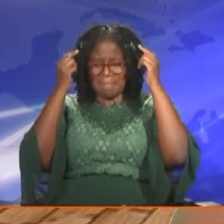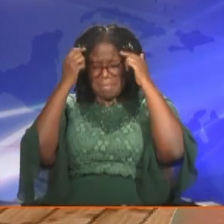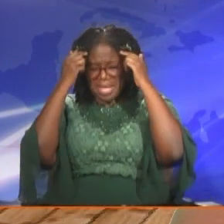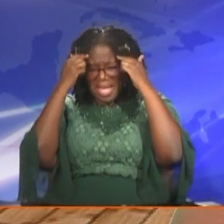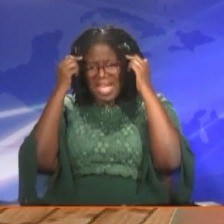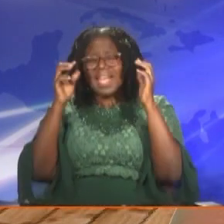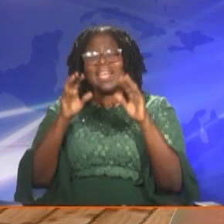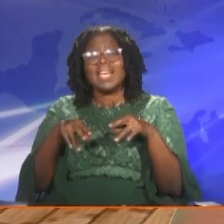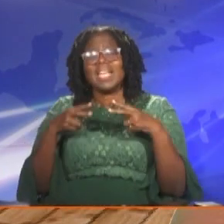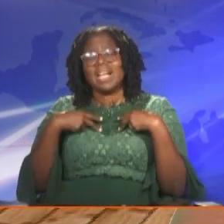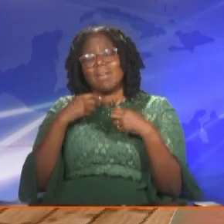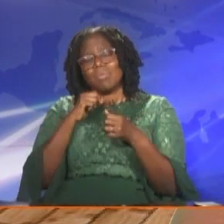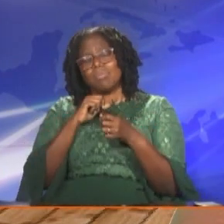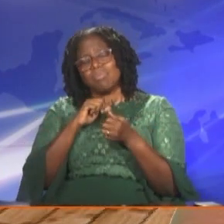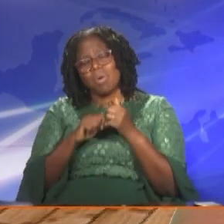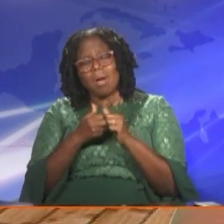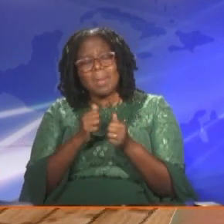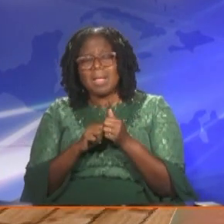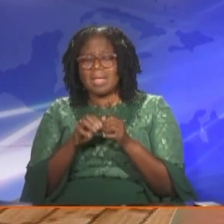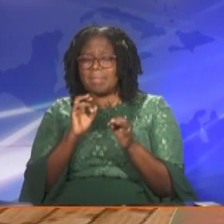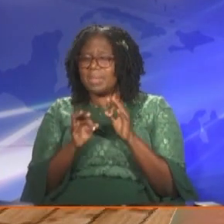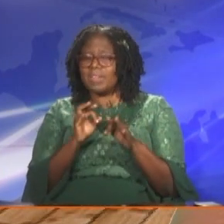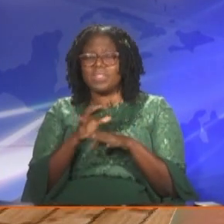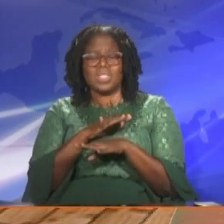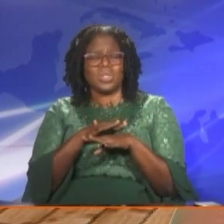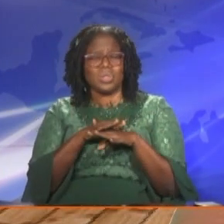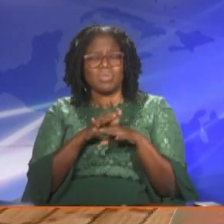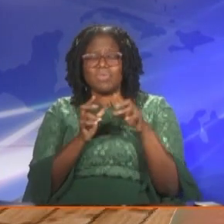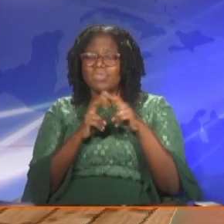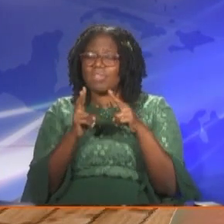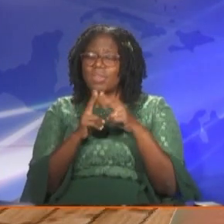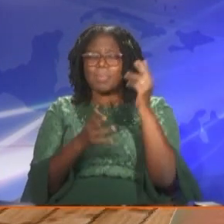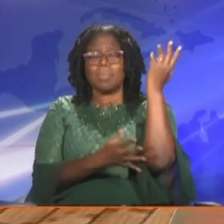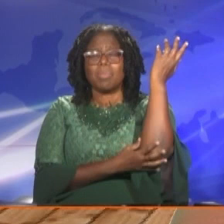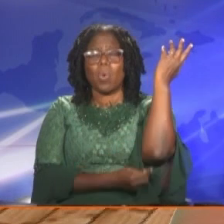are negatively impacted, it is going to